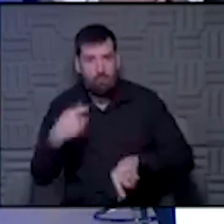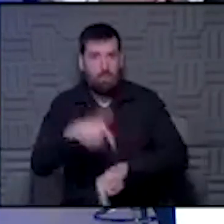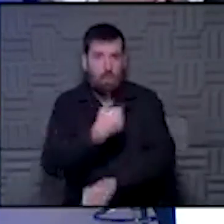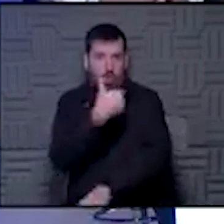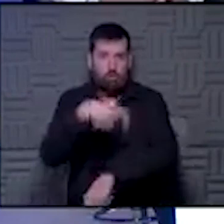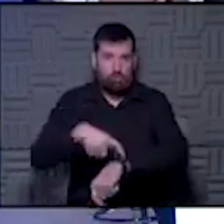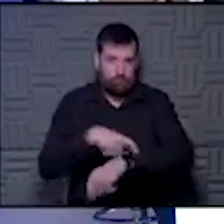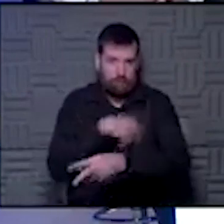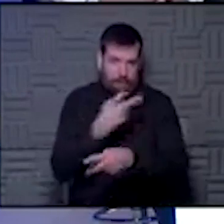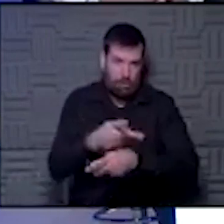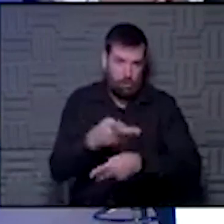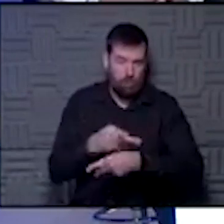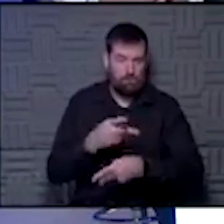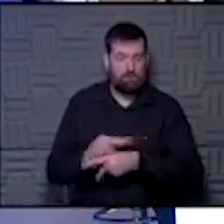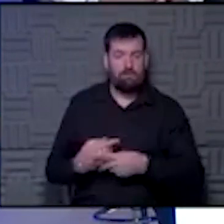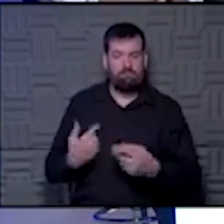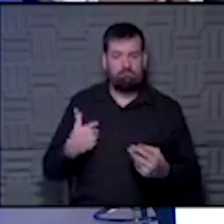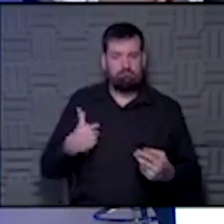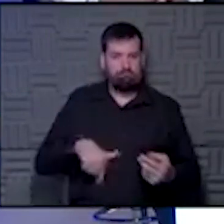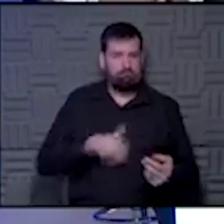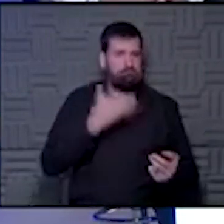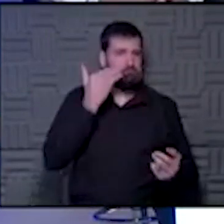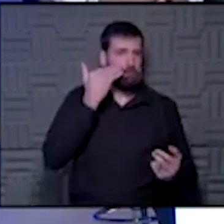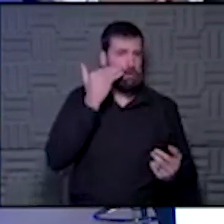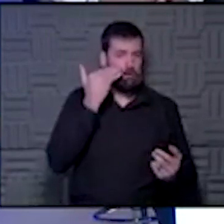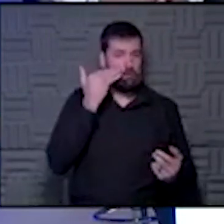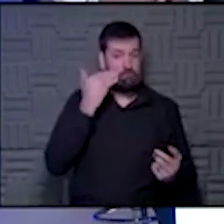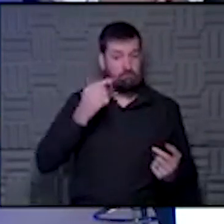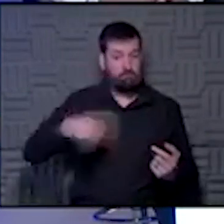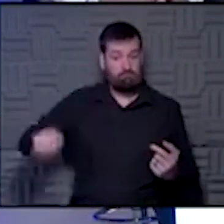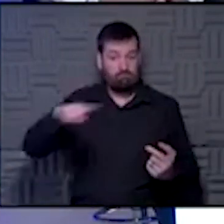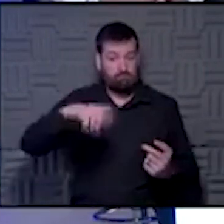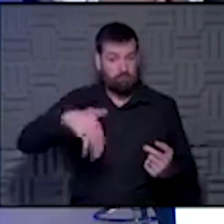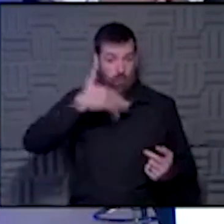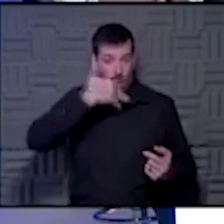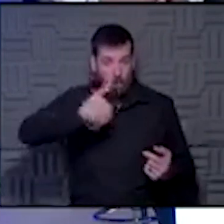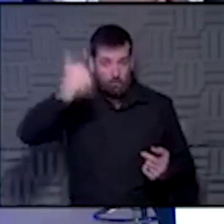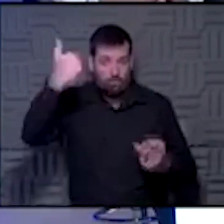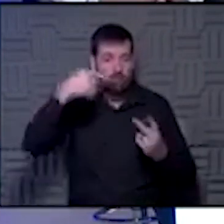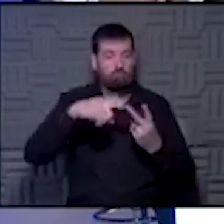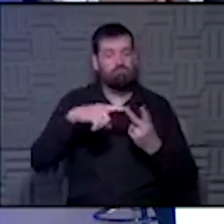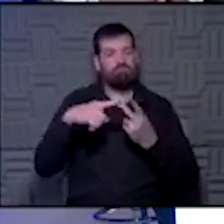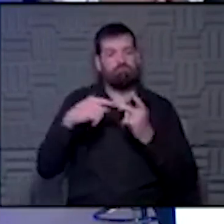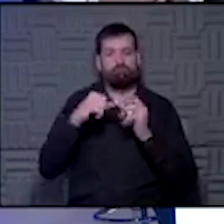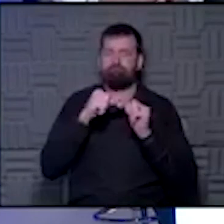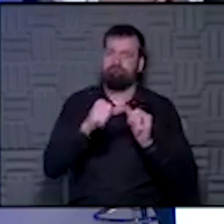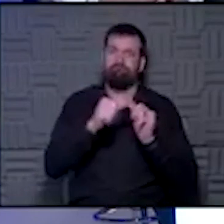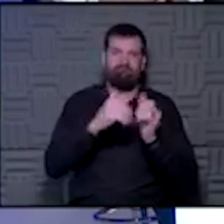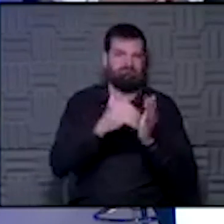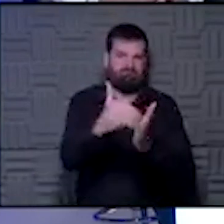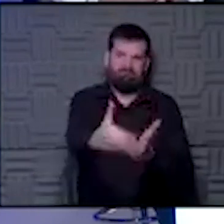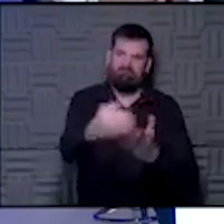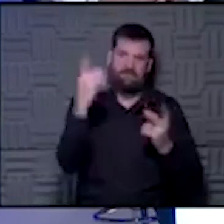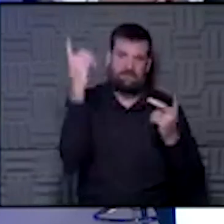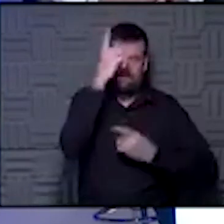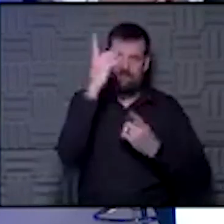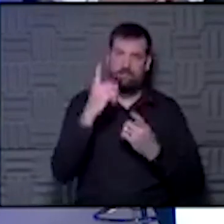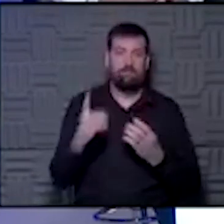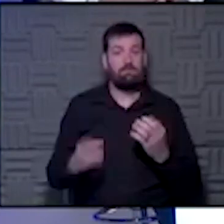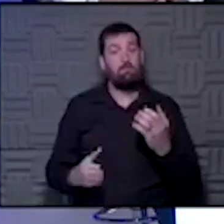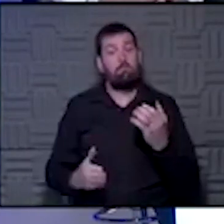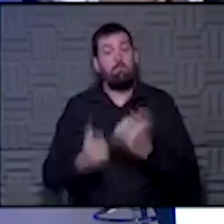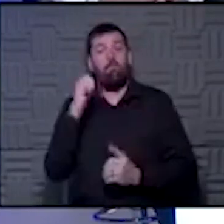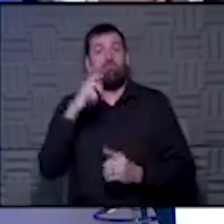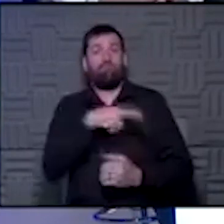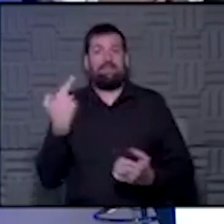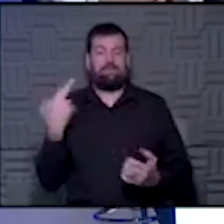all aware that those that are older and those with chronic disease are more likely to have severe